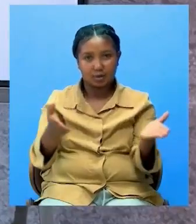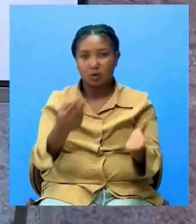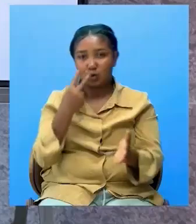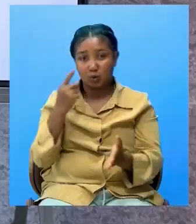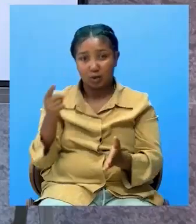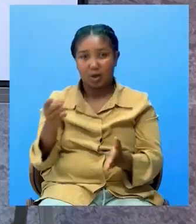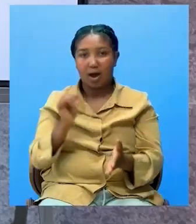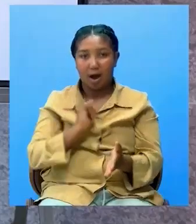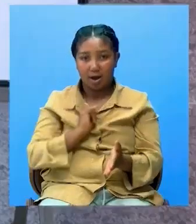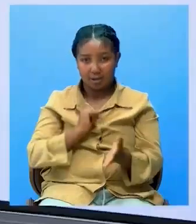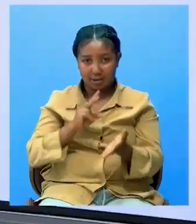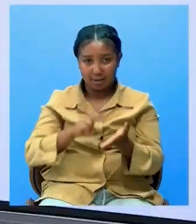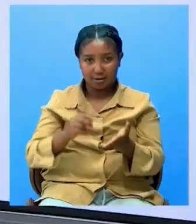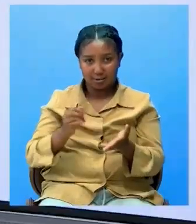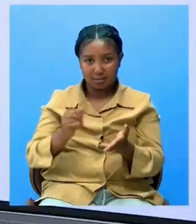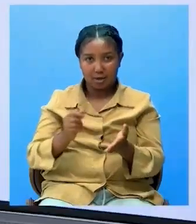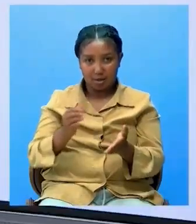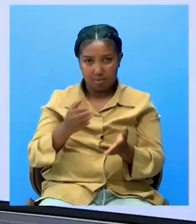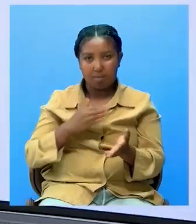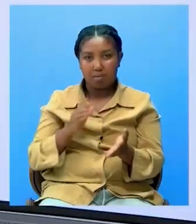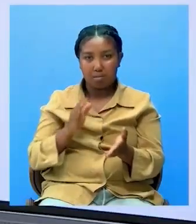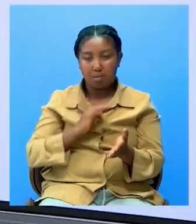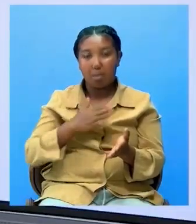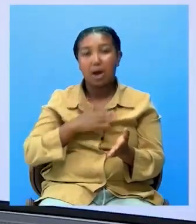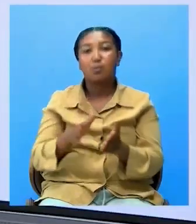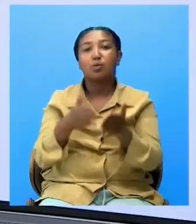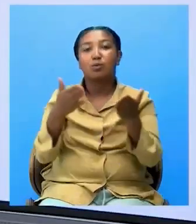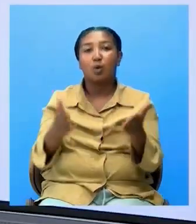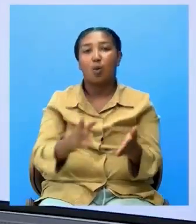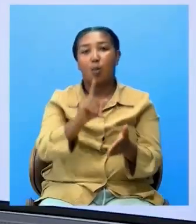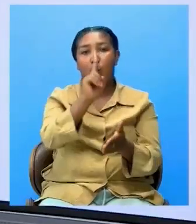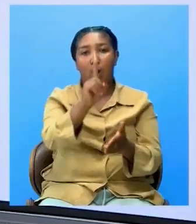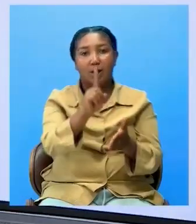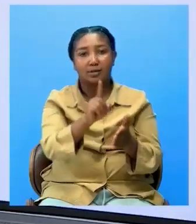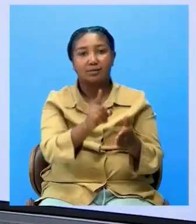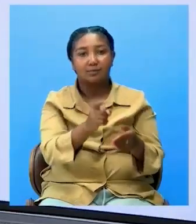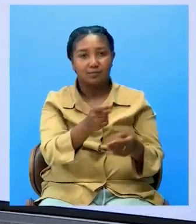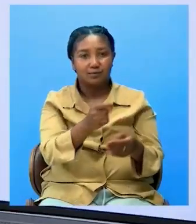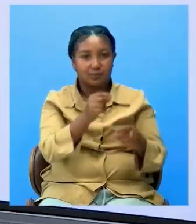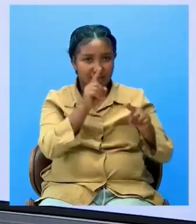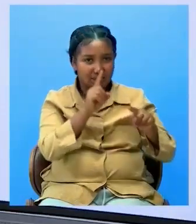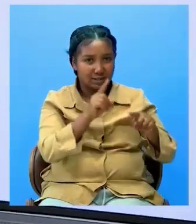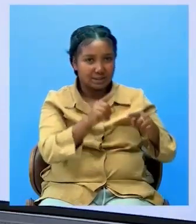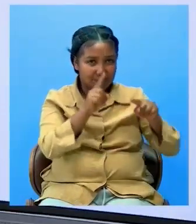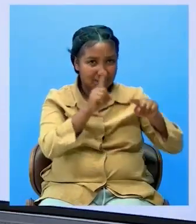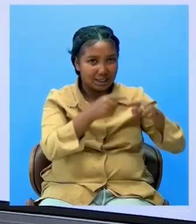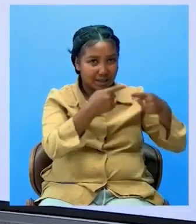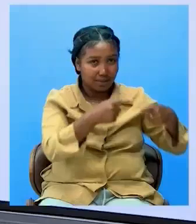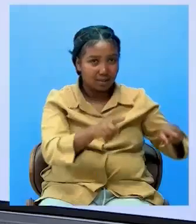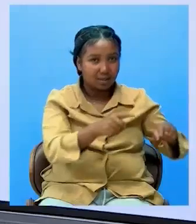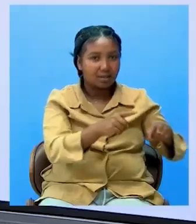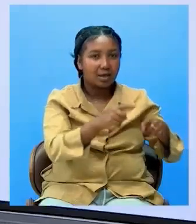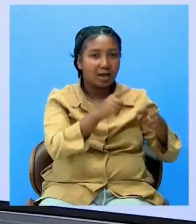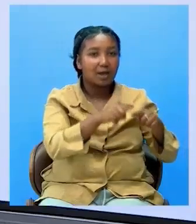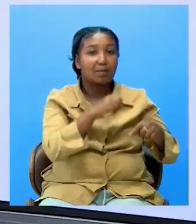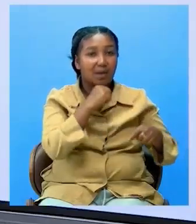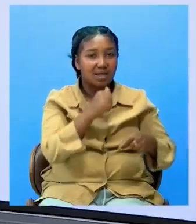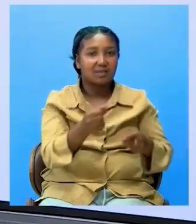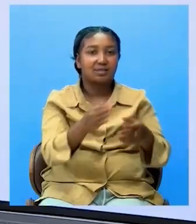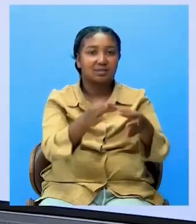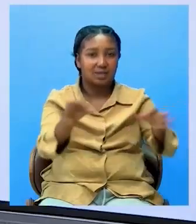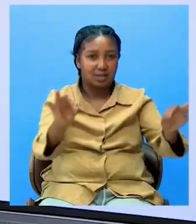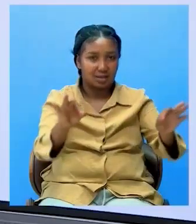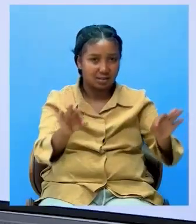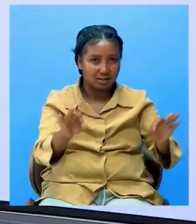Look, I read my book. This one is one dependent sentence. I mean independent sentence.